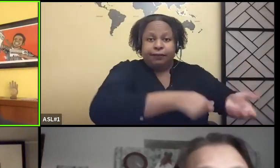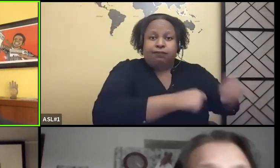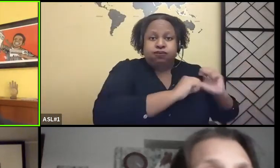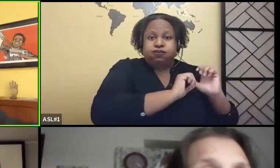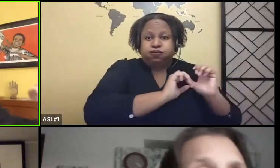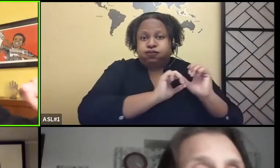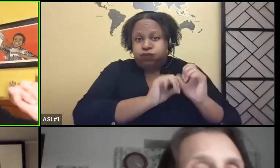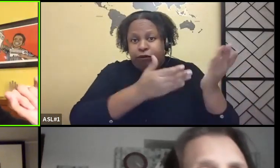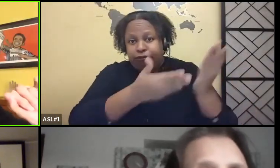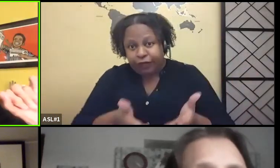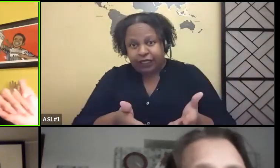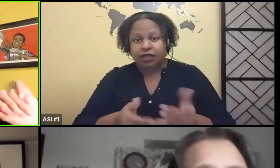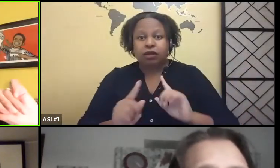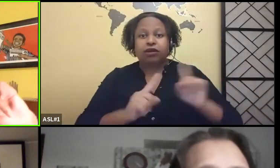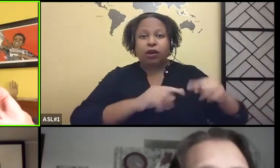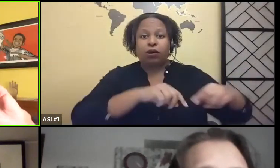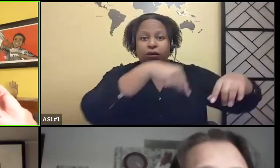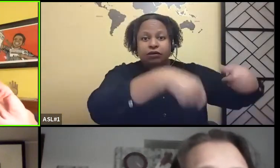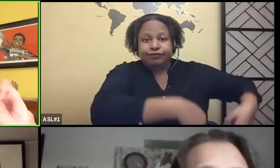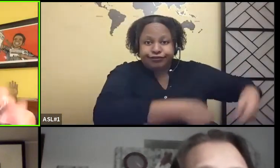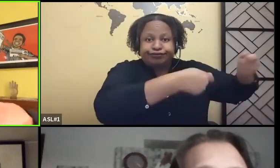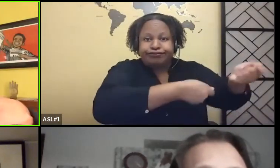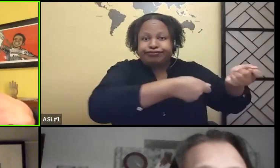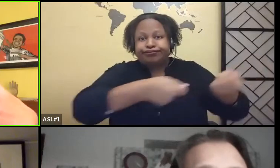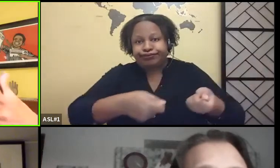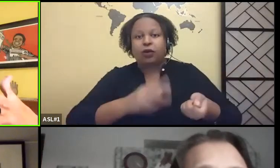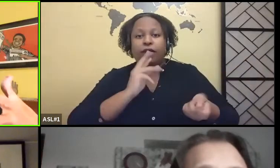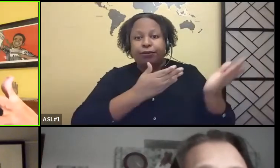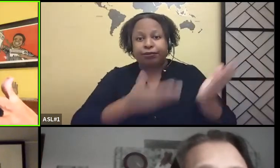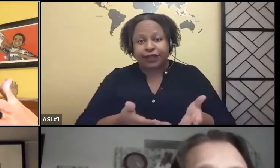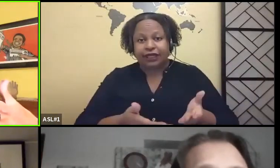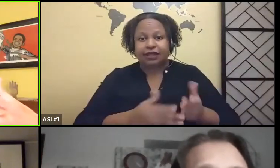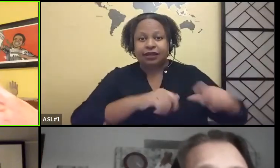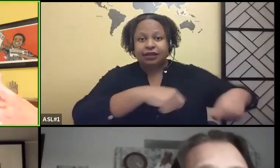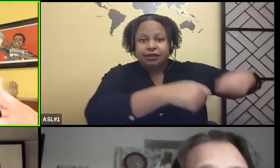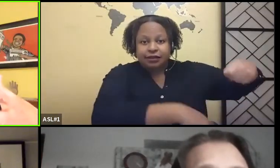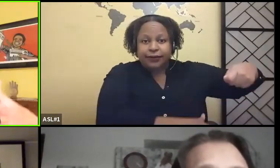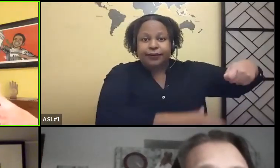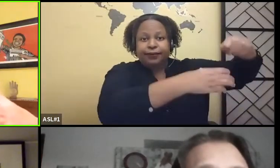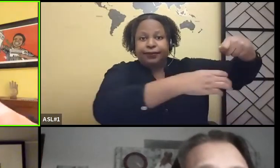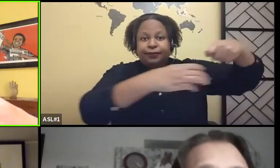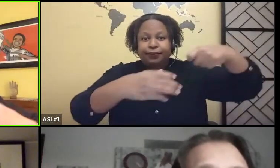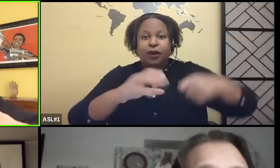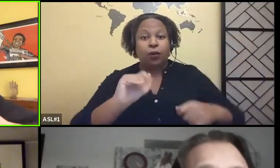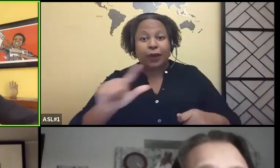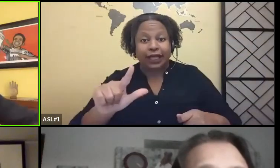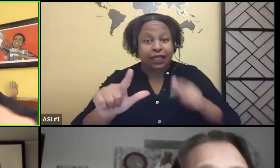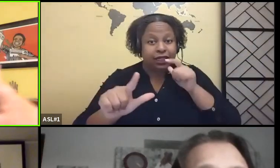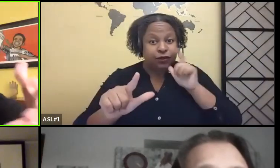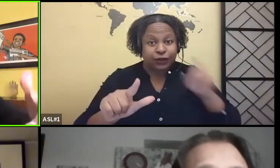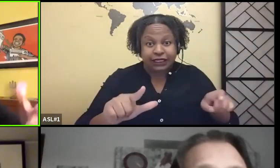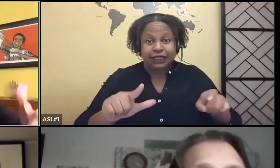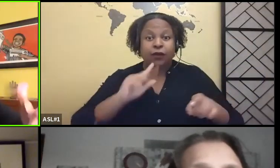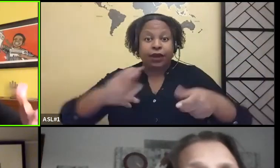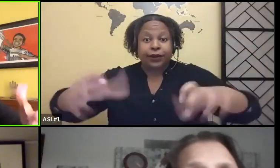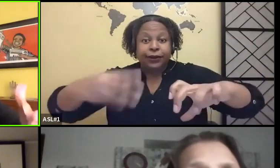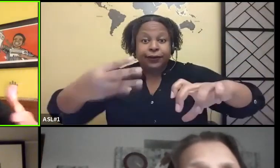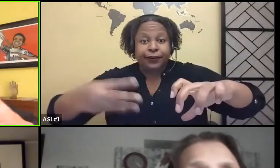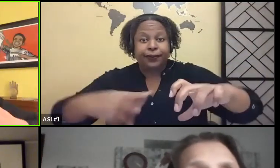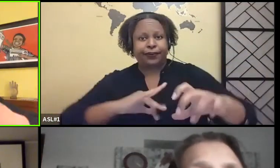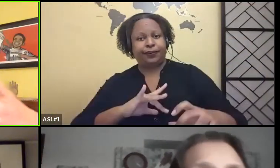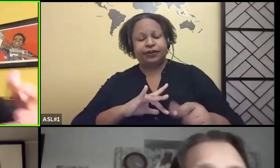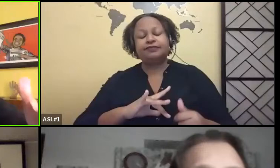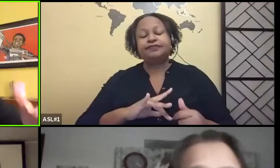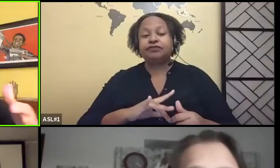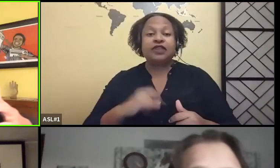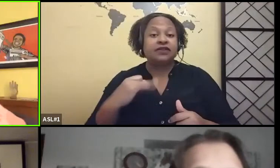it. And, but it's also true that when let us say a settlement, we can